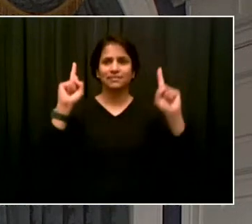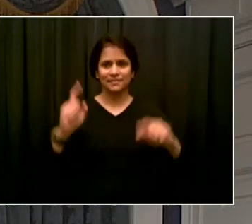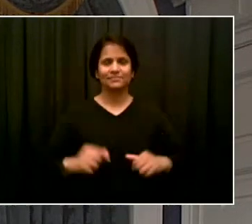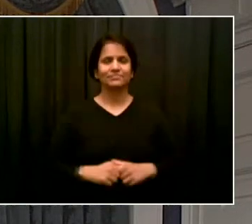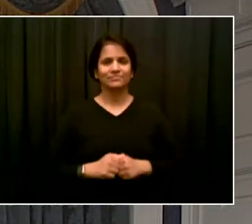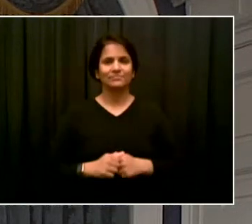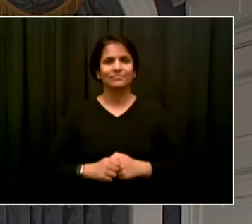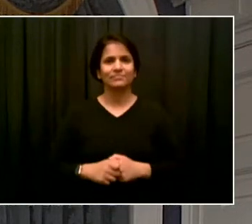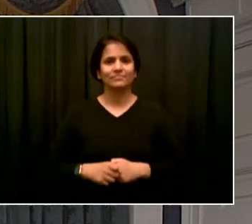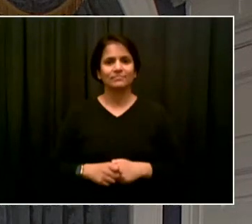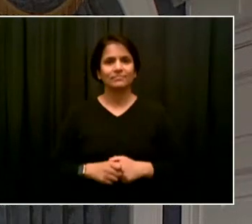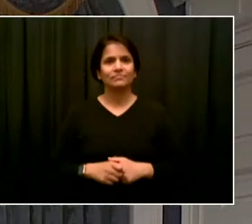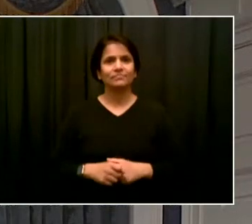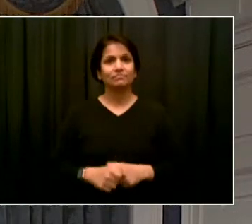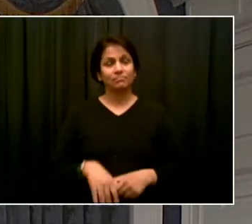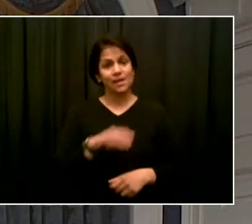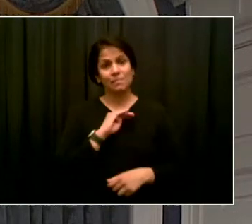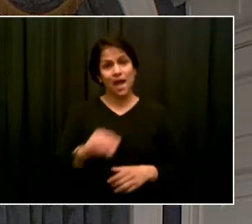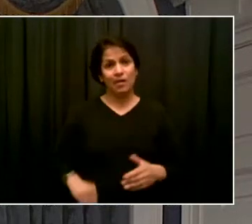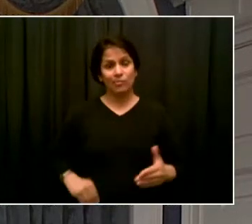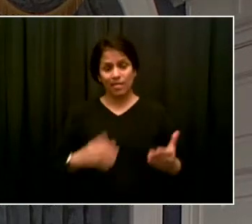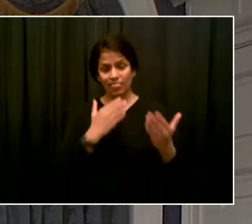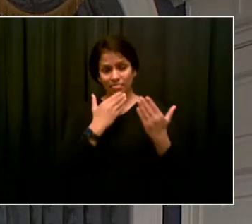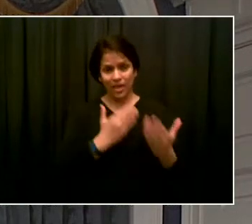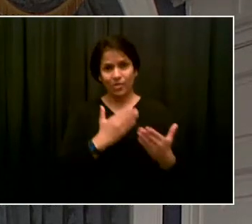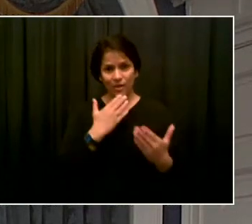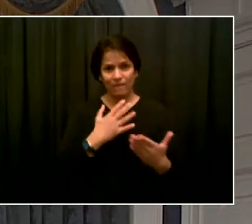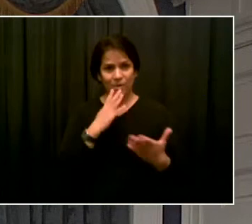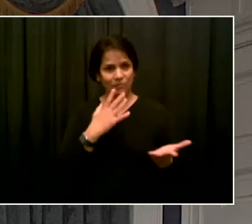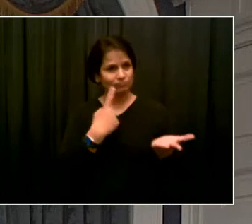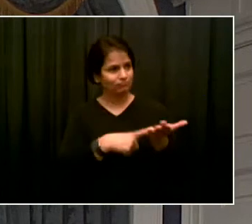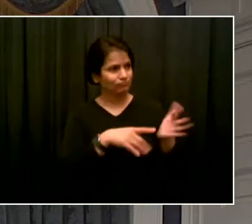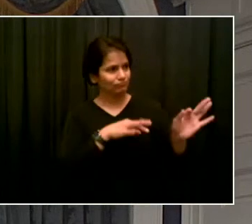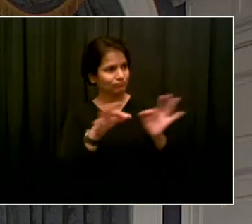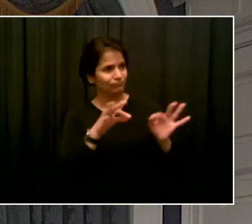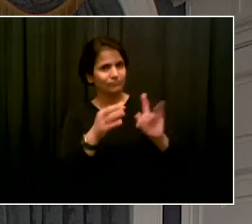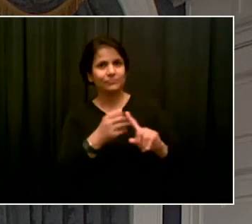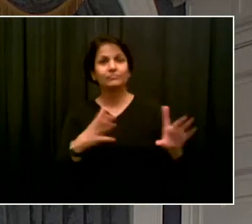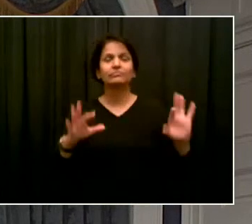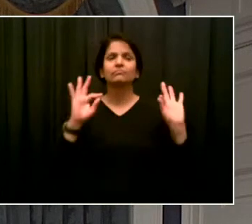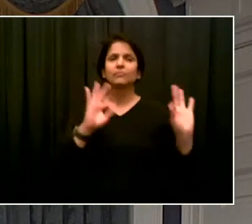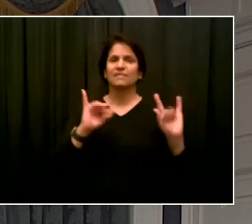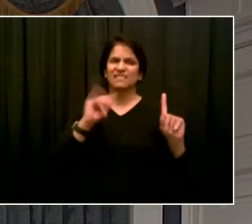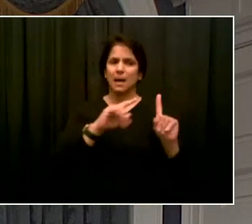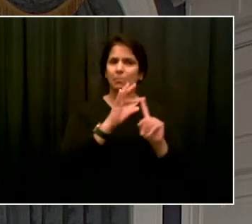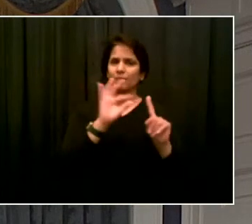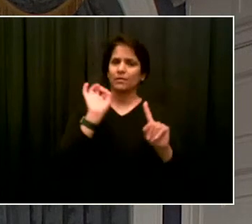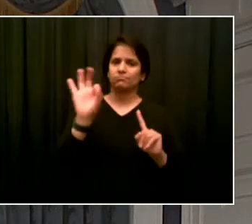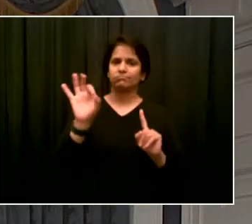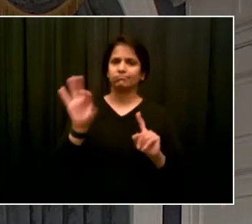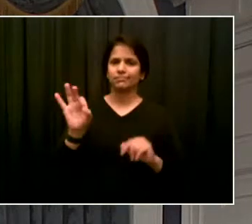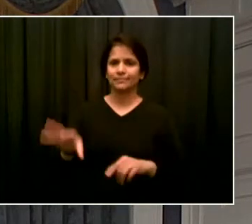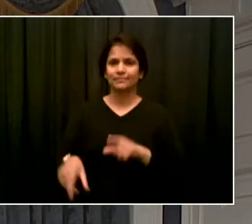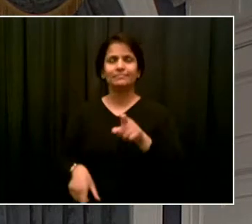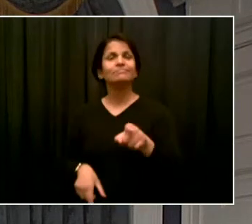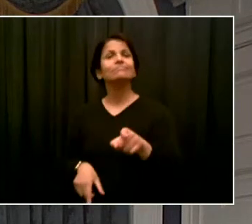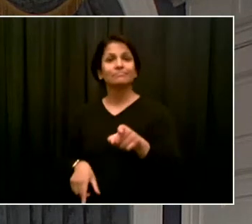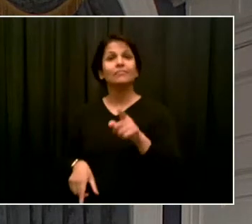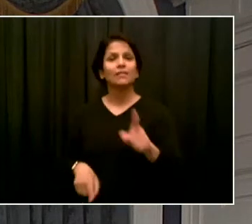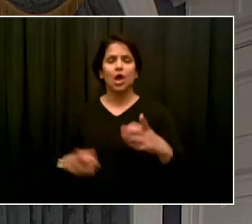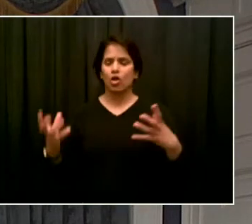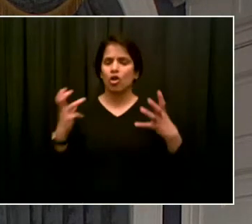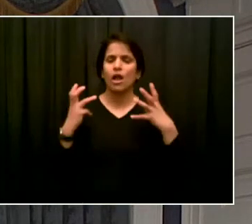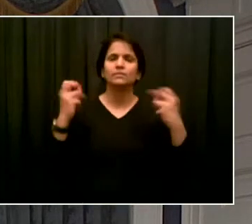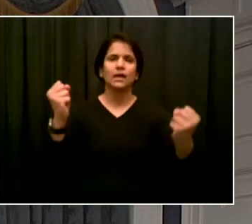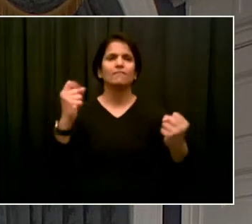used a better word from my point of view as we conclude today, recovery. So recovery for all of us, guess what? It means a recovery for all